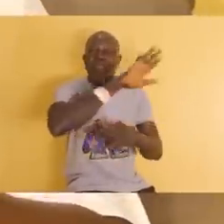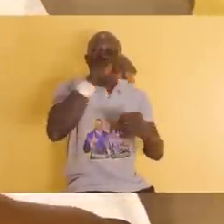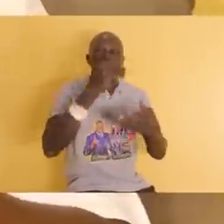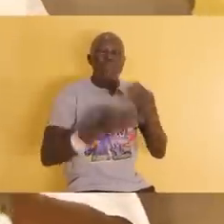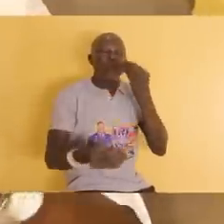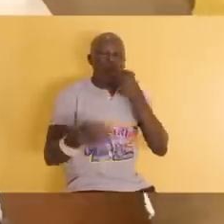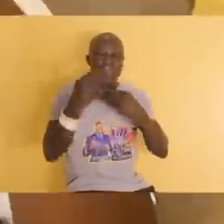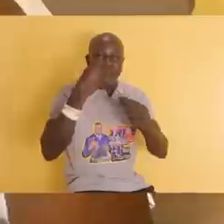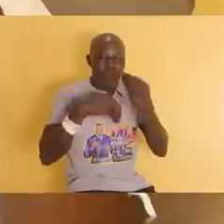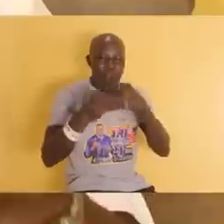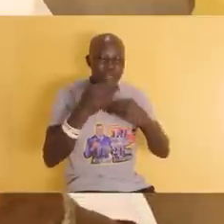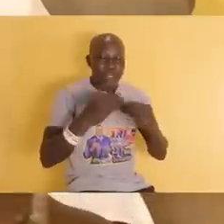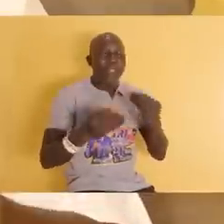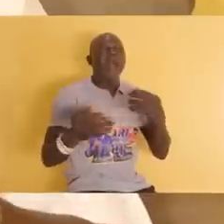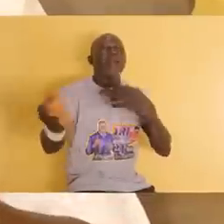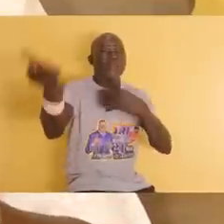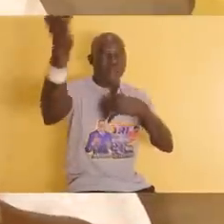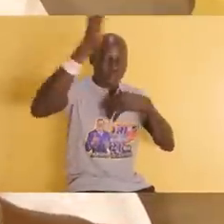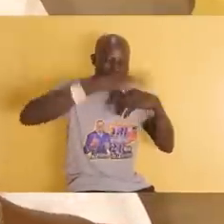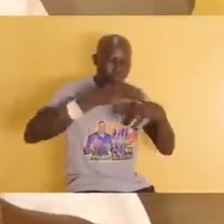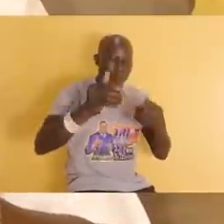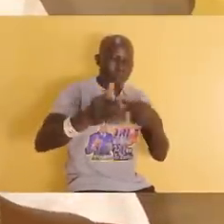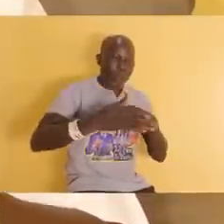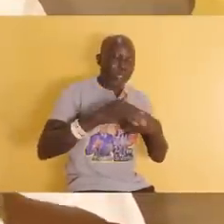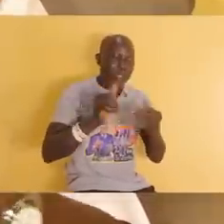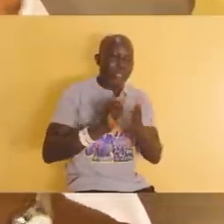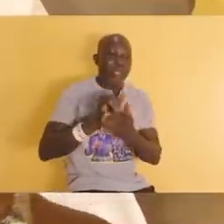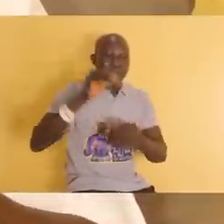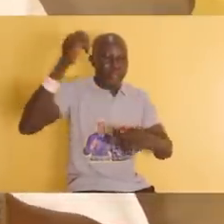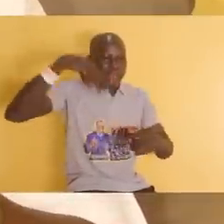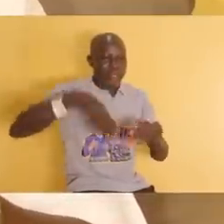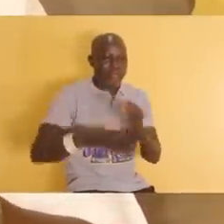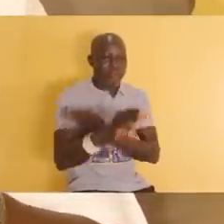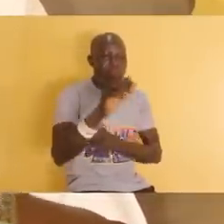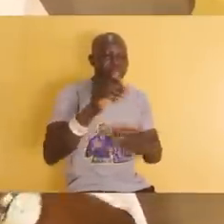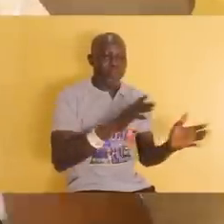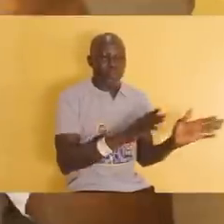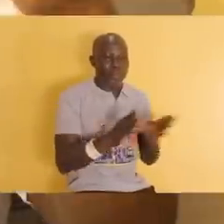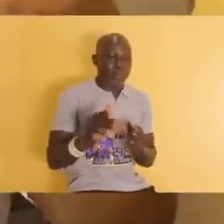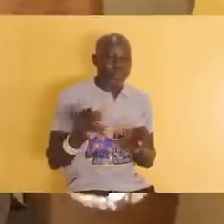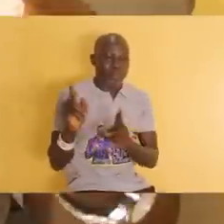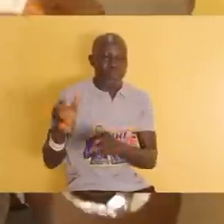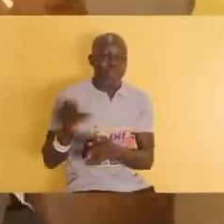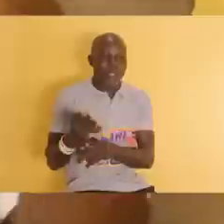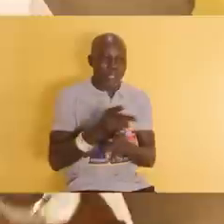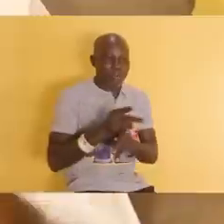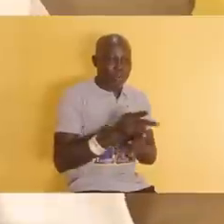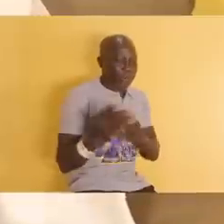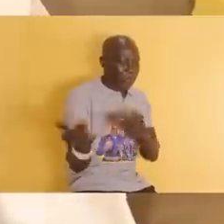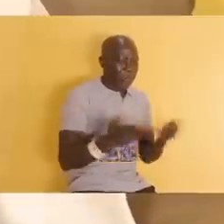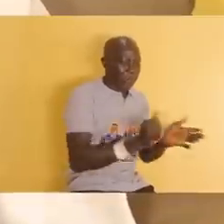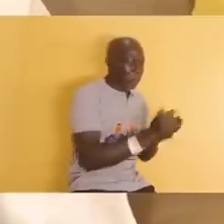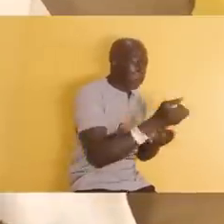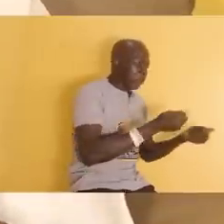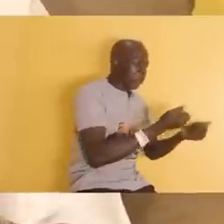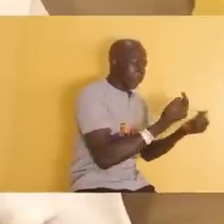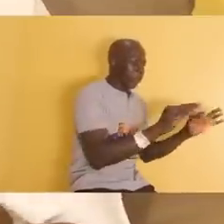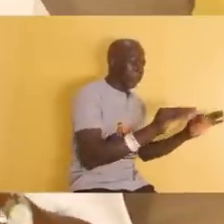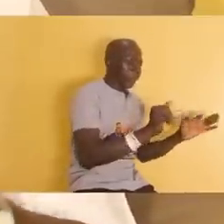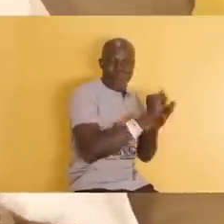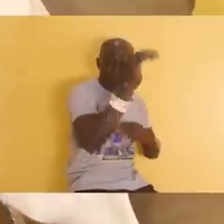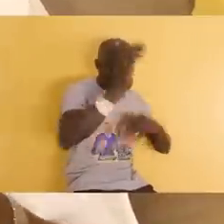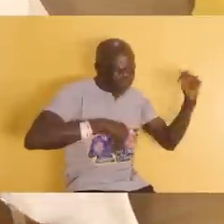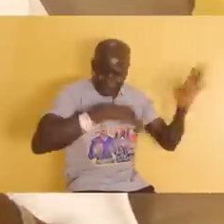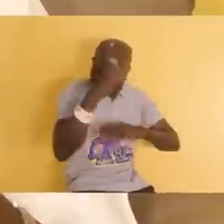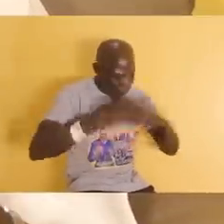jẹ́ nbẹ̀. And their feeding. Tí wọ́n fi padà wálé. For them to come back. Bẹ́ẹ̀ni agbára Ọlọ́run gbé. Power of God will take care of it. A tó kó wọn sọ́kọ̀ wálé. We will bring them back. A ò ní